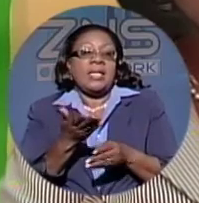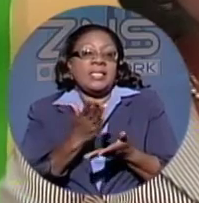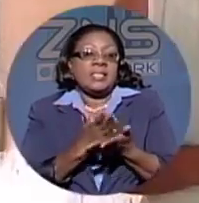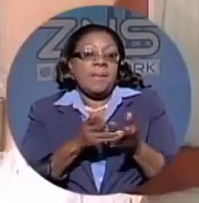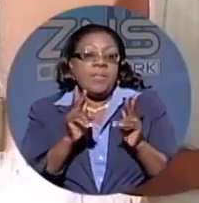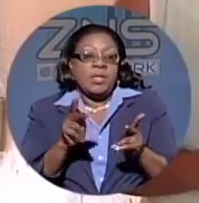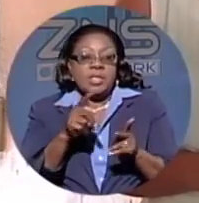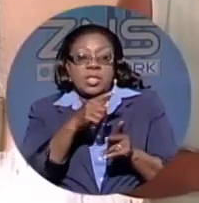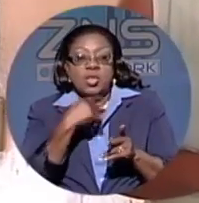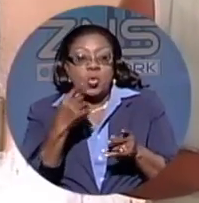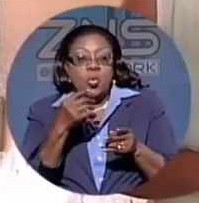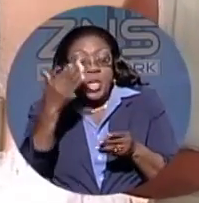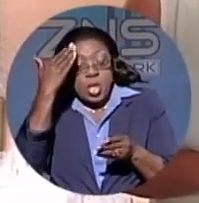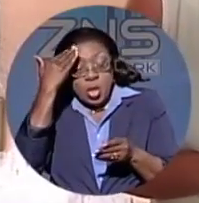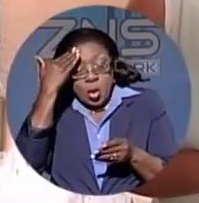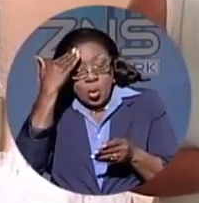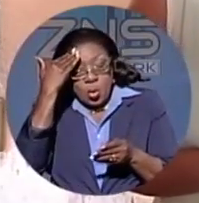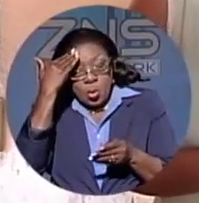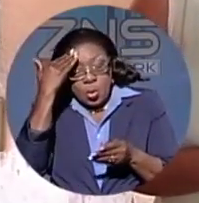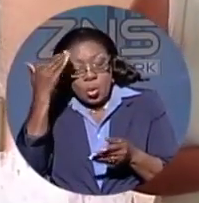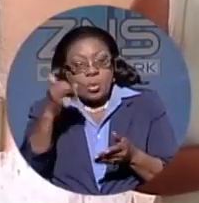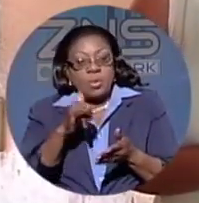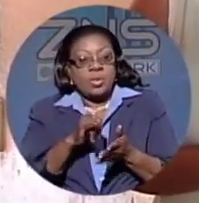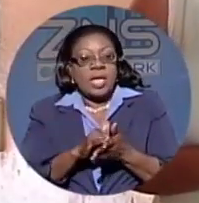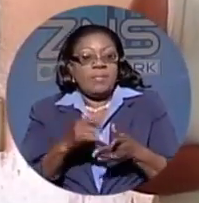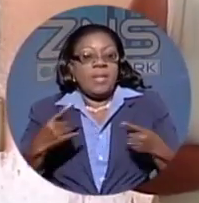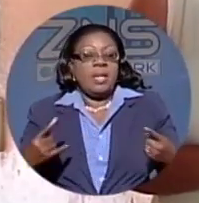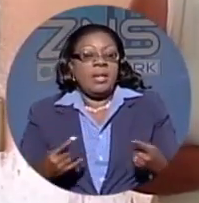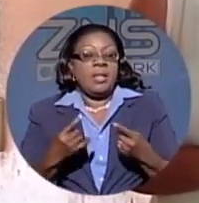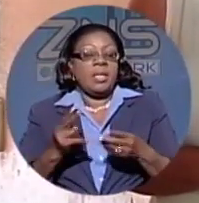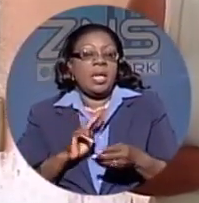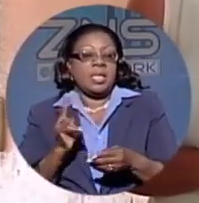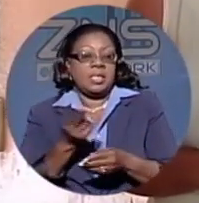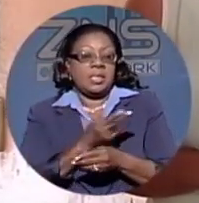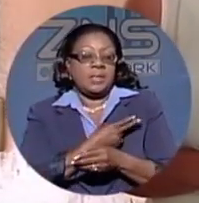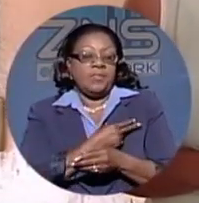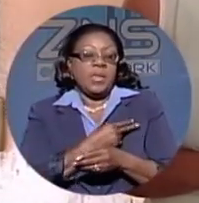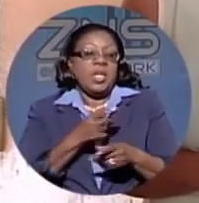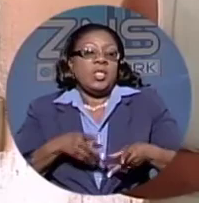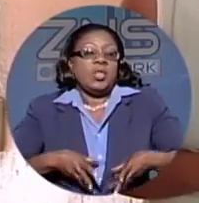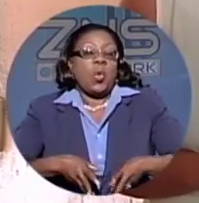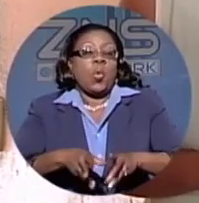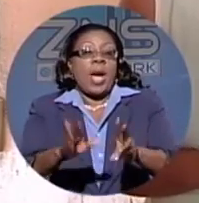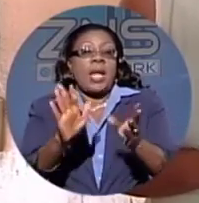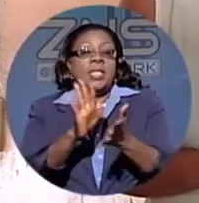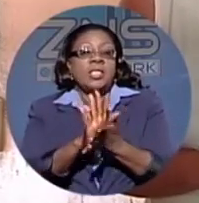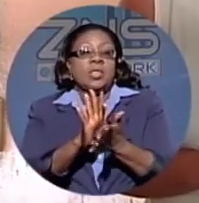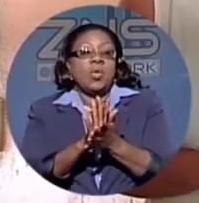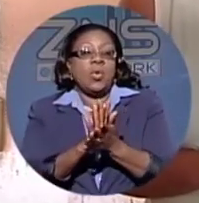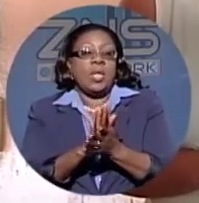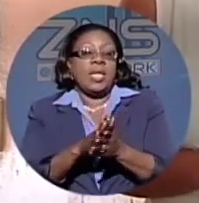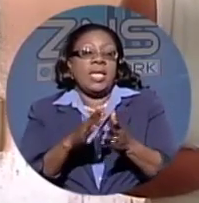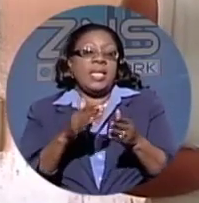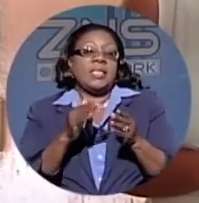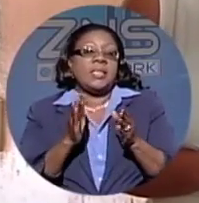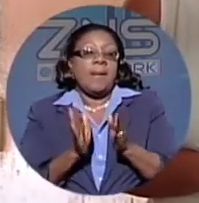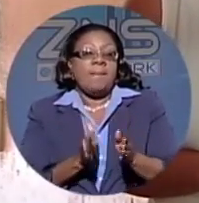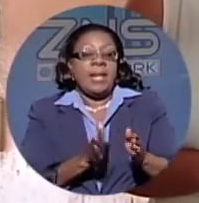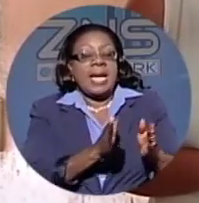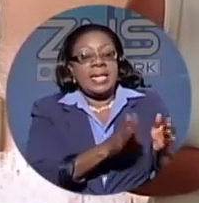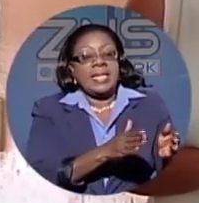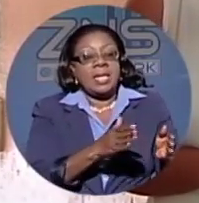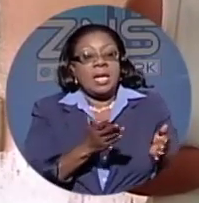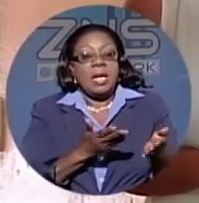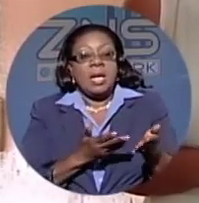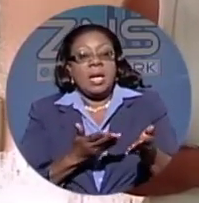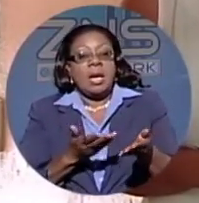to them. While the school is planning a memorial for 11-year-old Marco Archer, they say that they will have